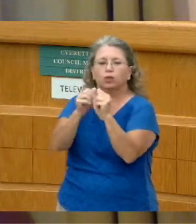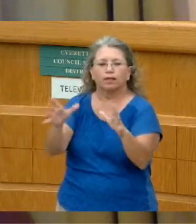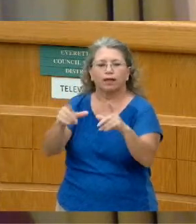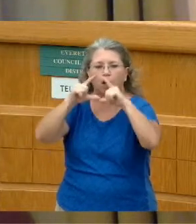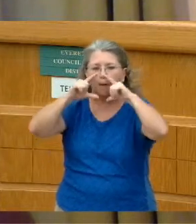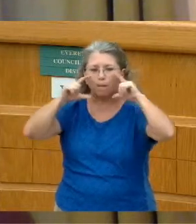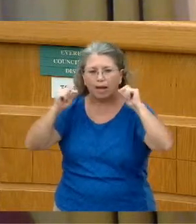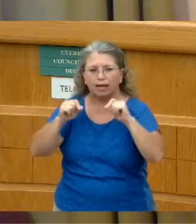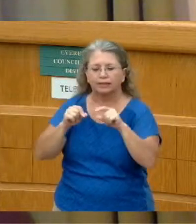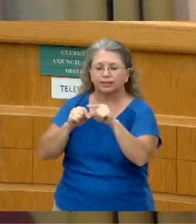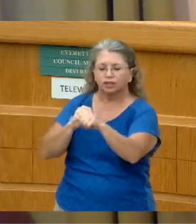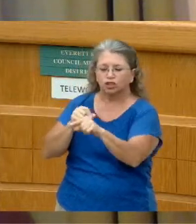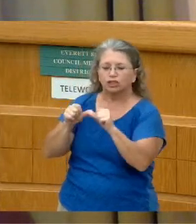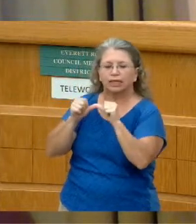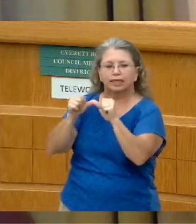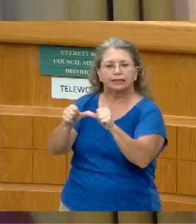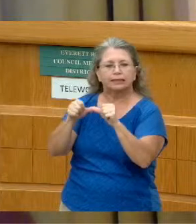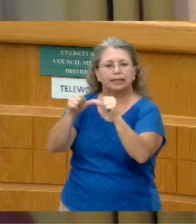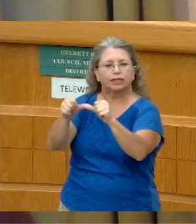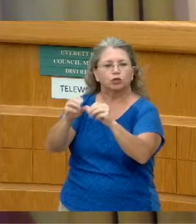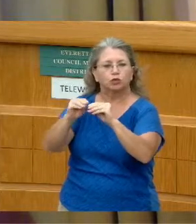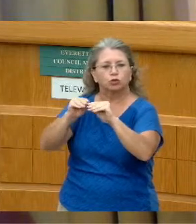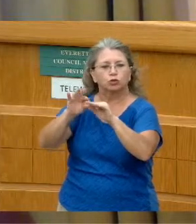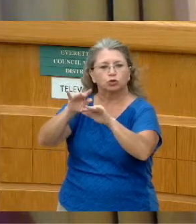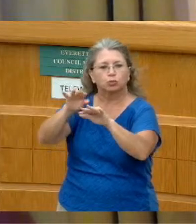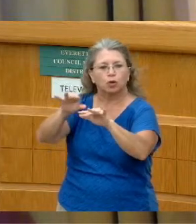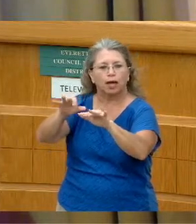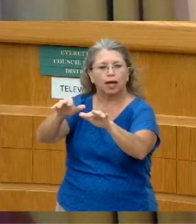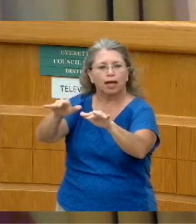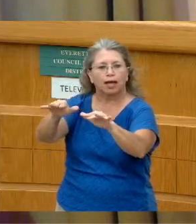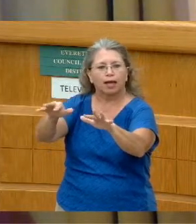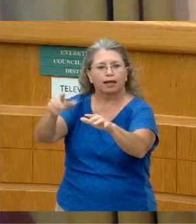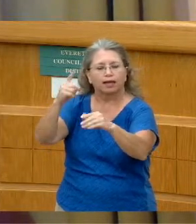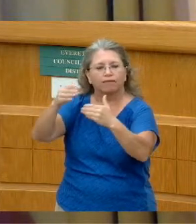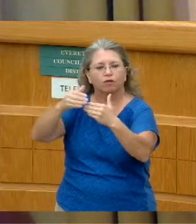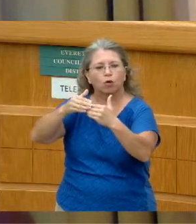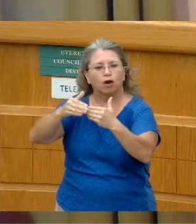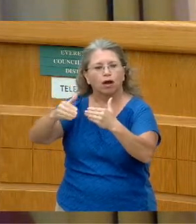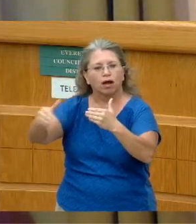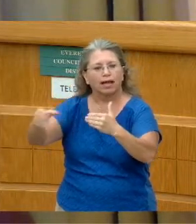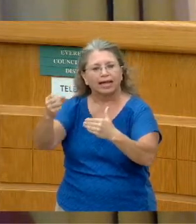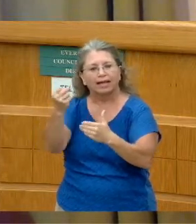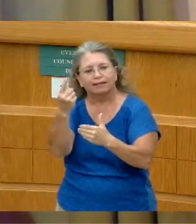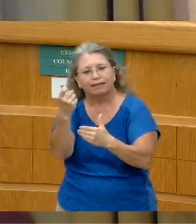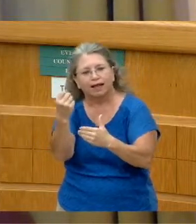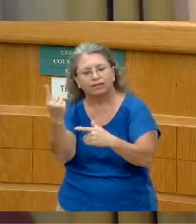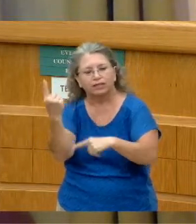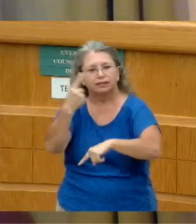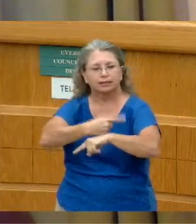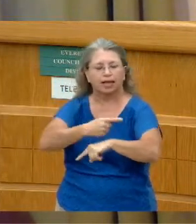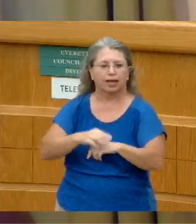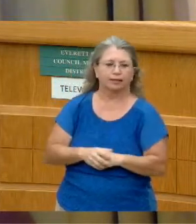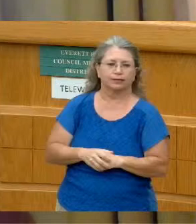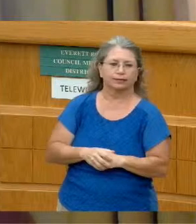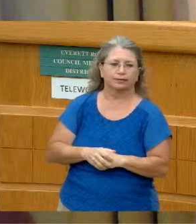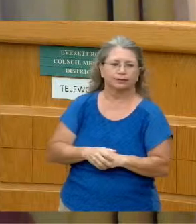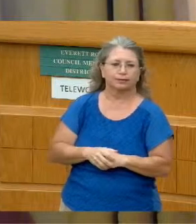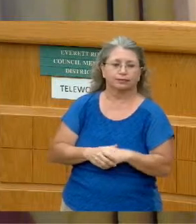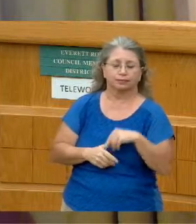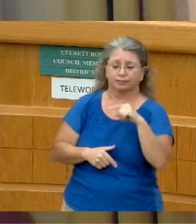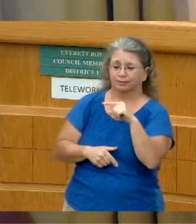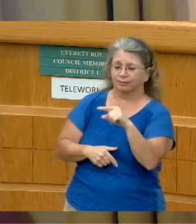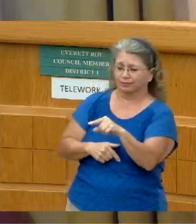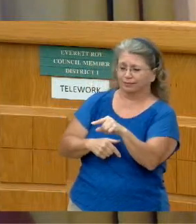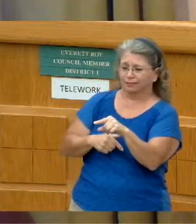Mary continues to spread COVID-19 for the next 11 days. What did Mary do wrong? Mary